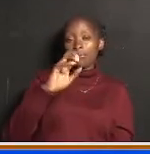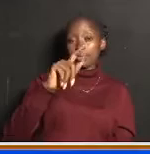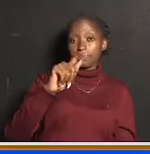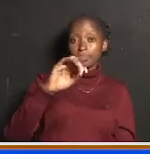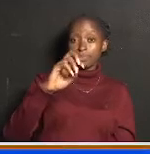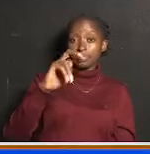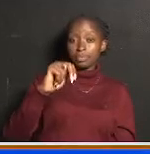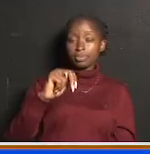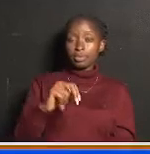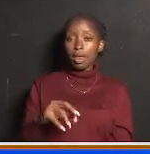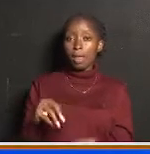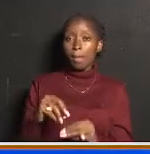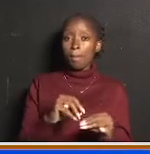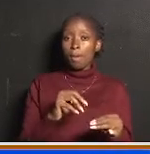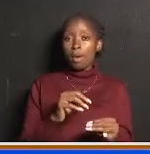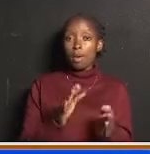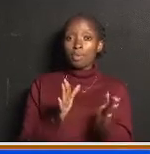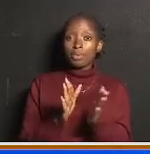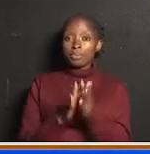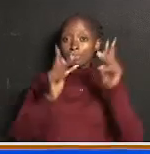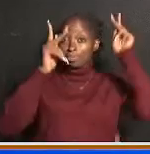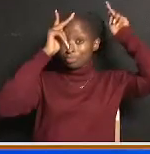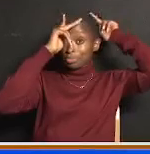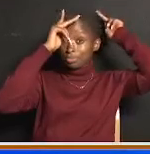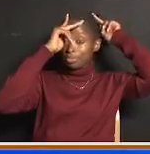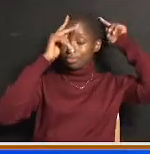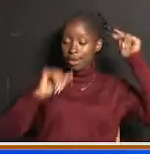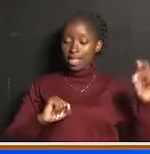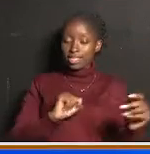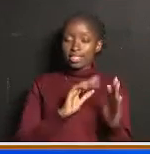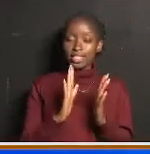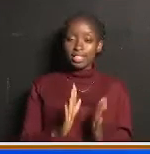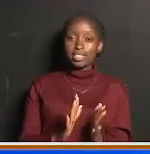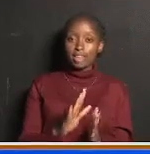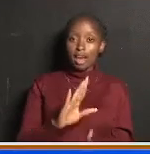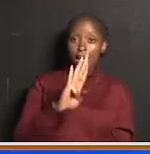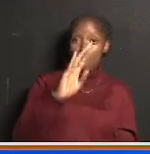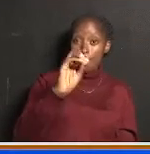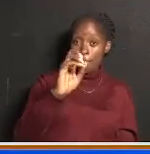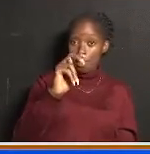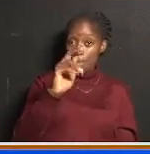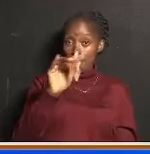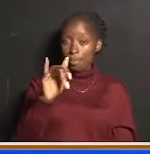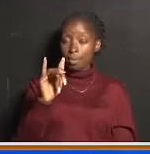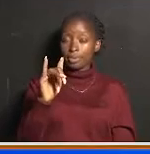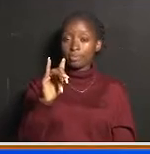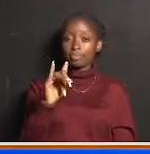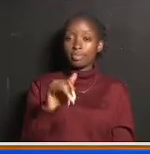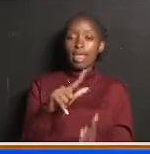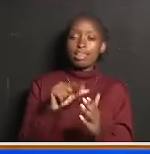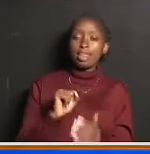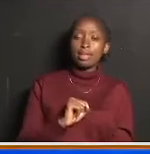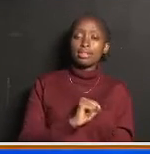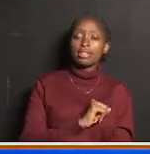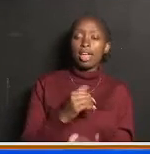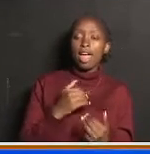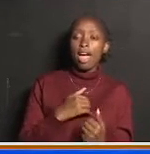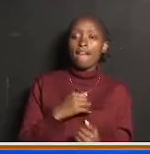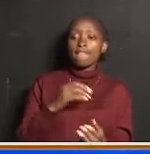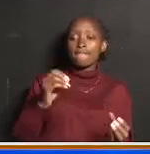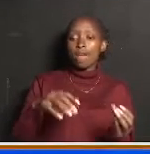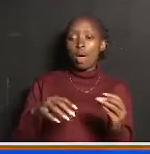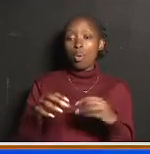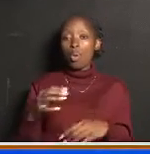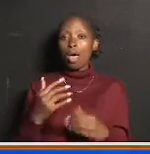Kakamega Senator Boni Khalwale, the Senate has mandated 11-member committee to investigate circumstances leading